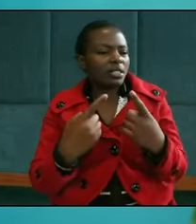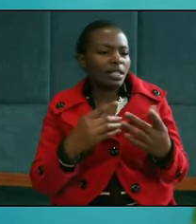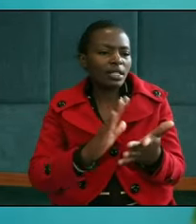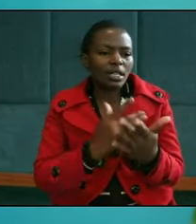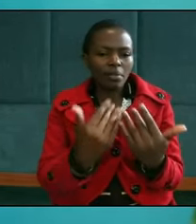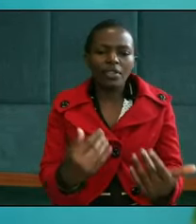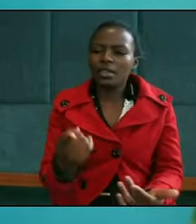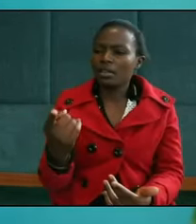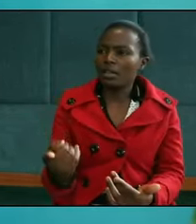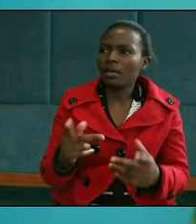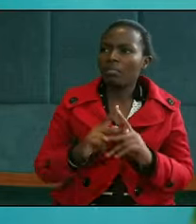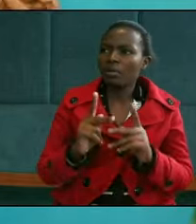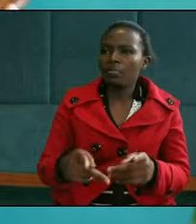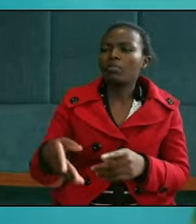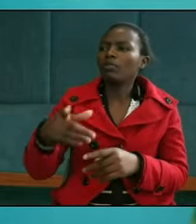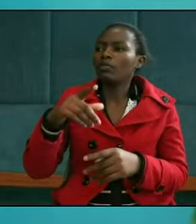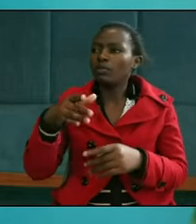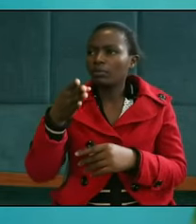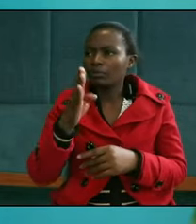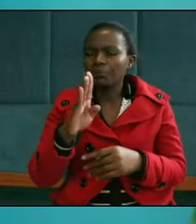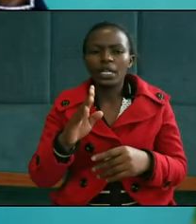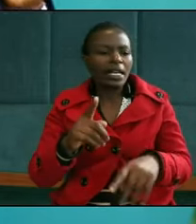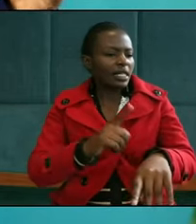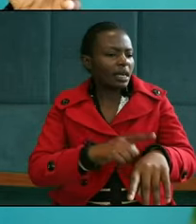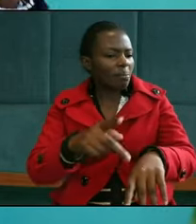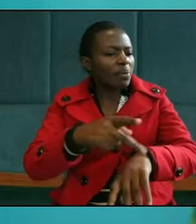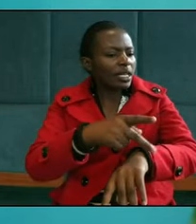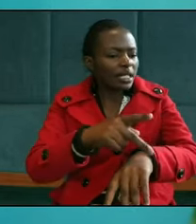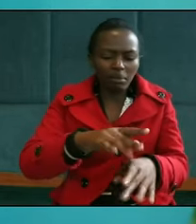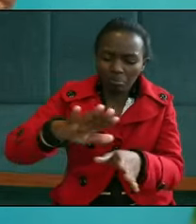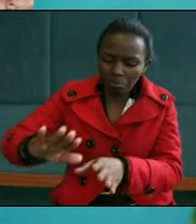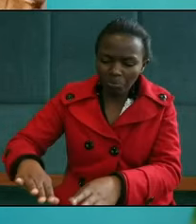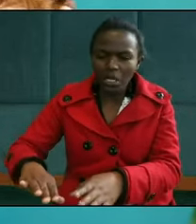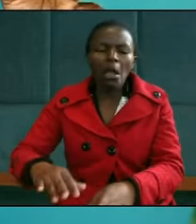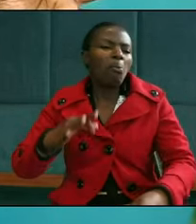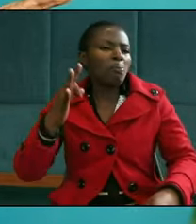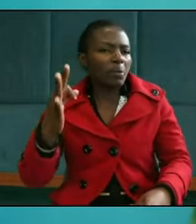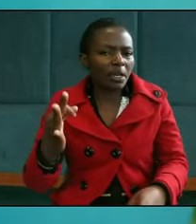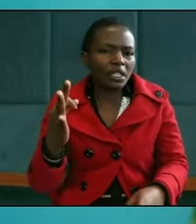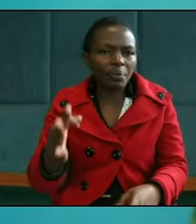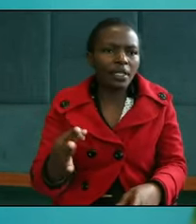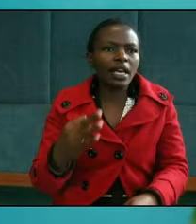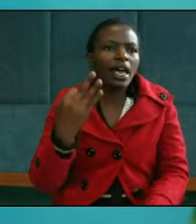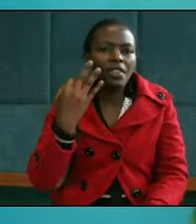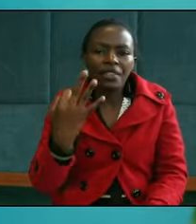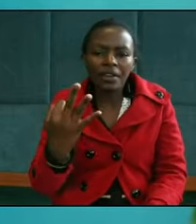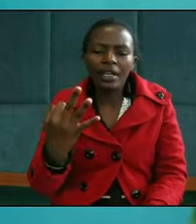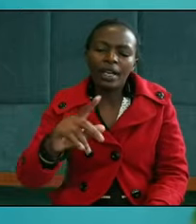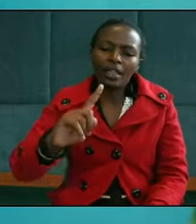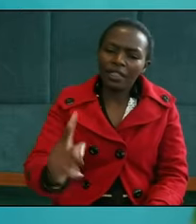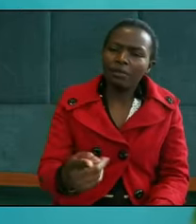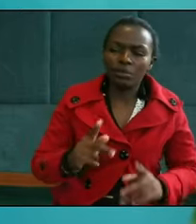is saying Peter and all others, Peter led it out, and they preached, and 3,000 came.